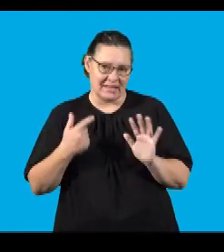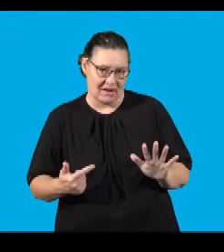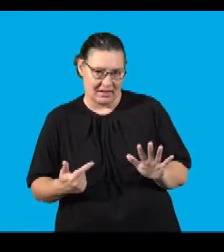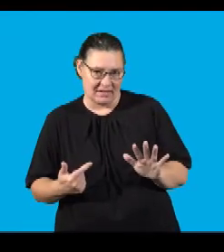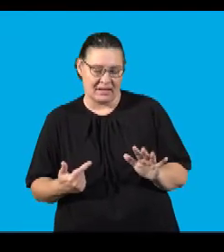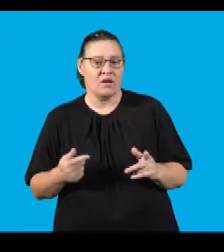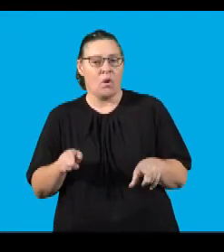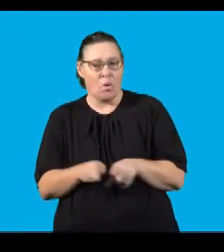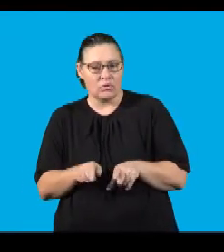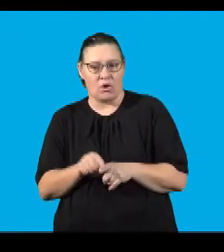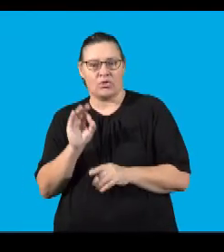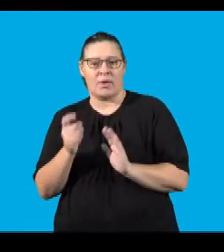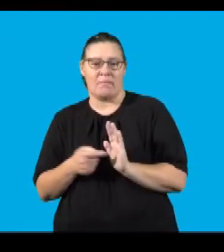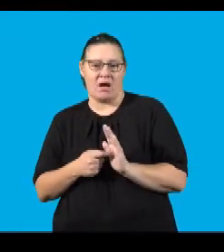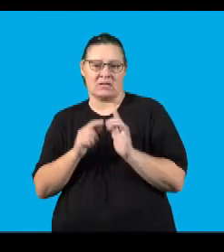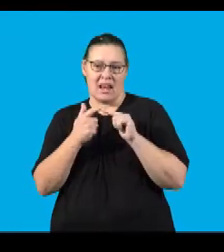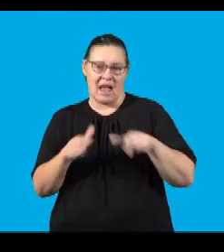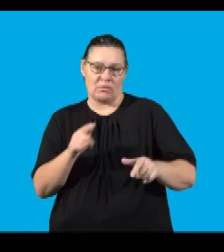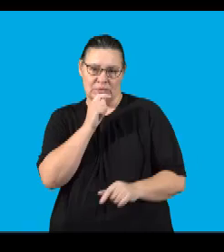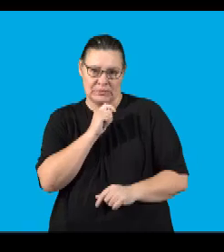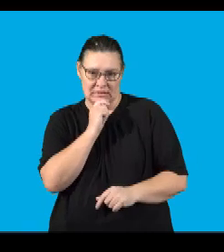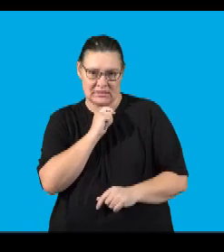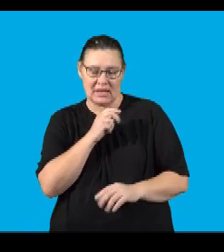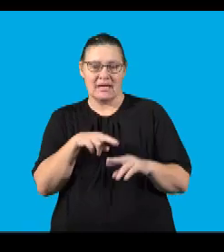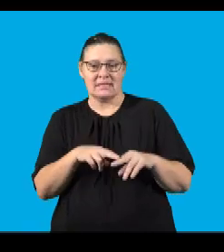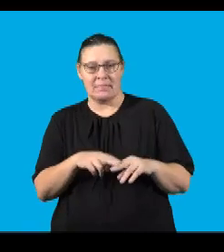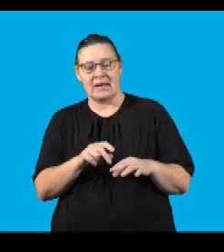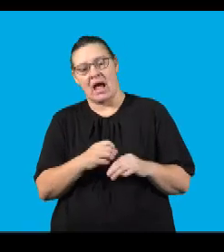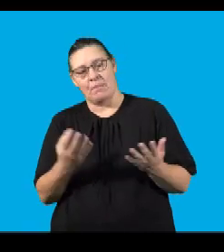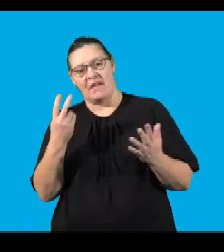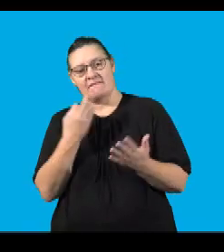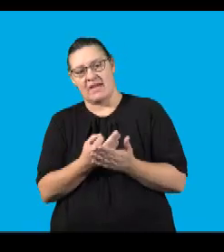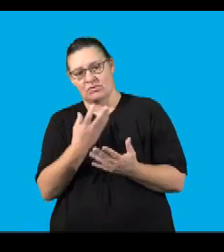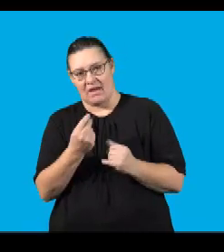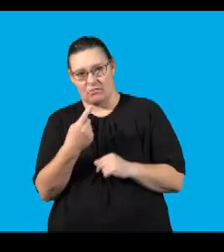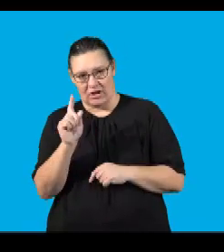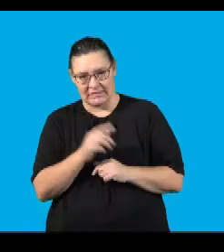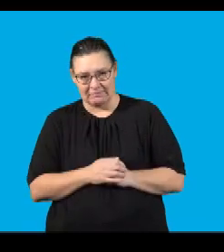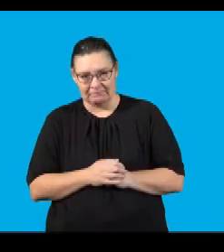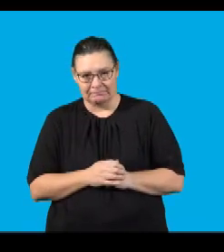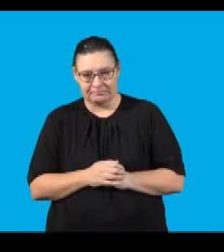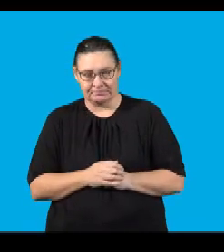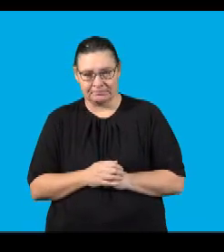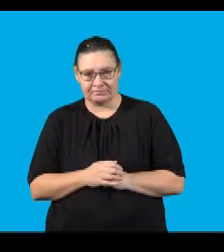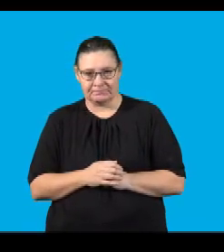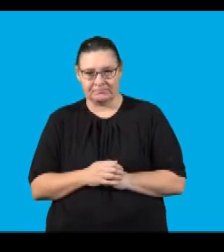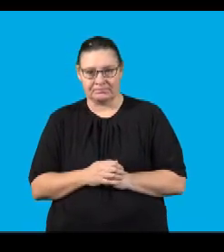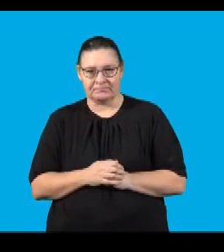of the points. Remember, you also get 3 marks for language, depending on how many facts you have correct.